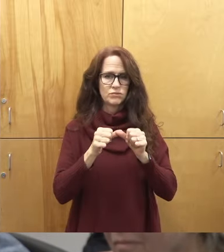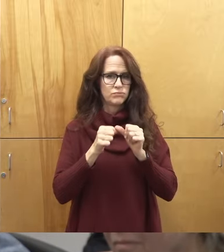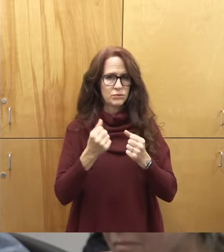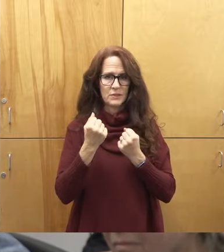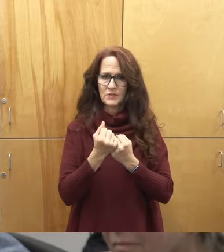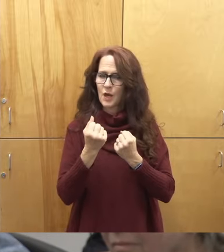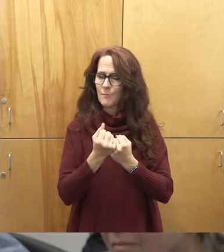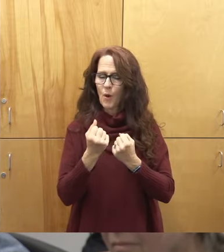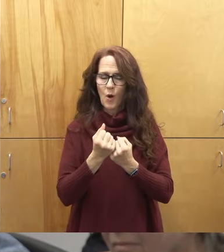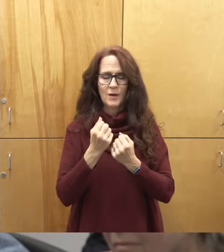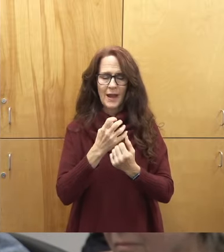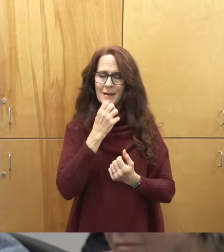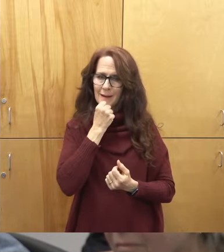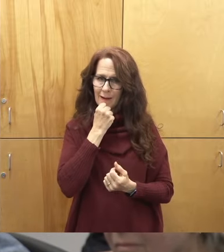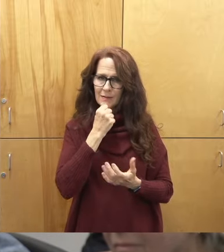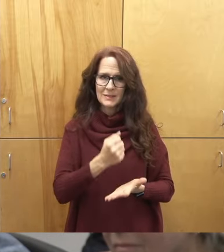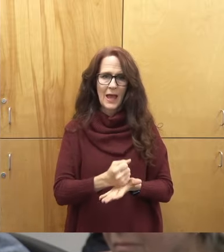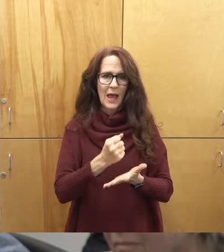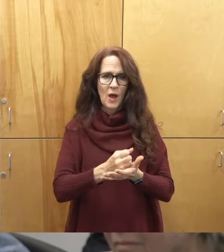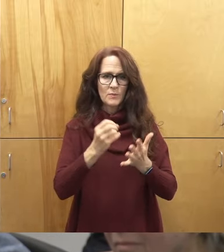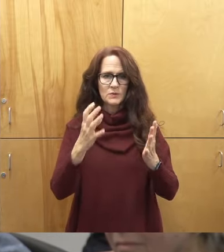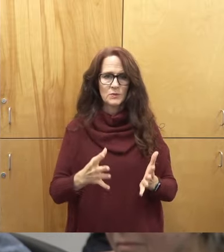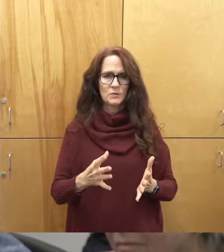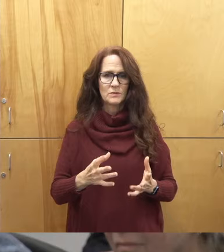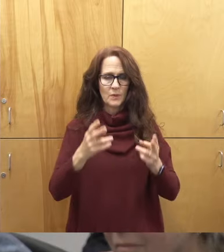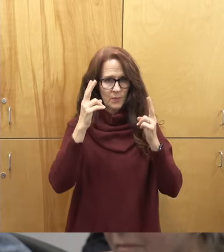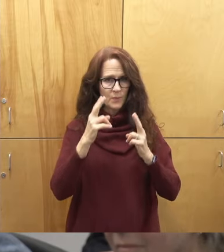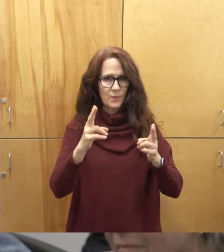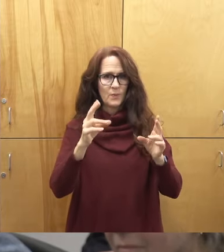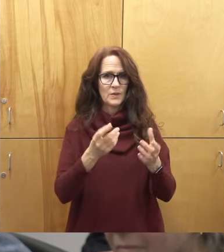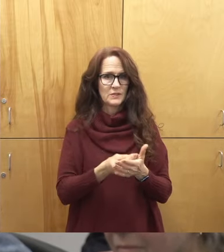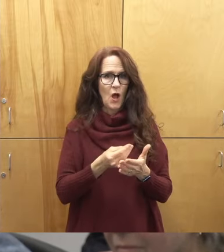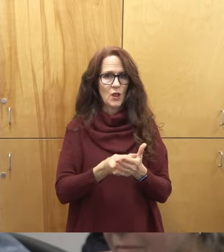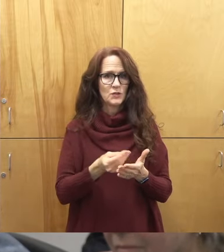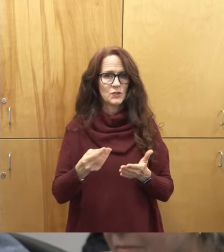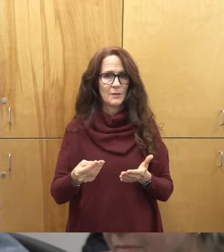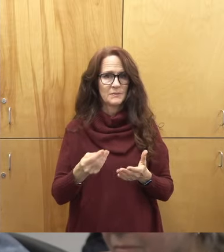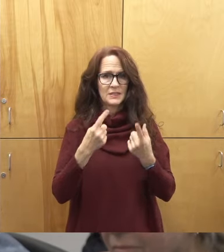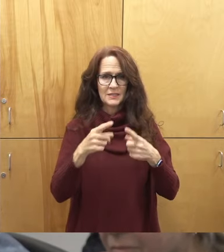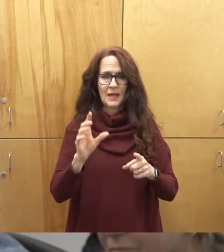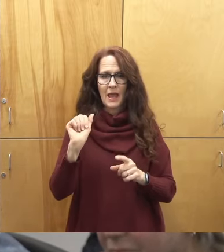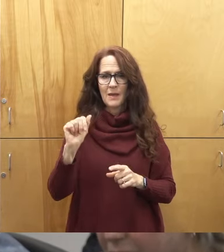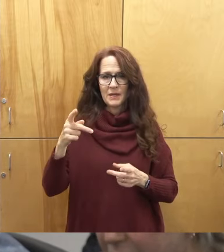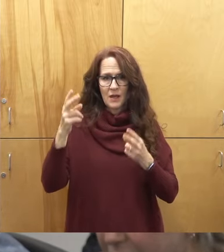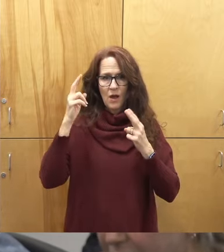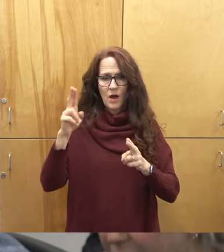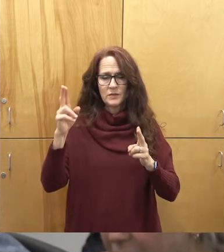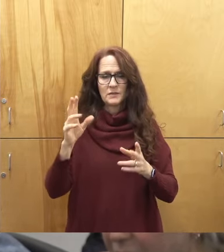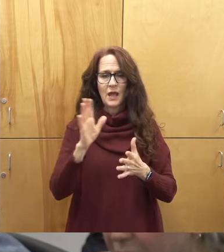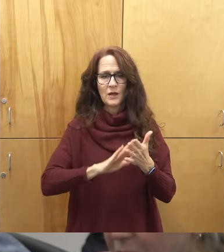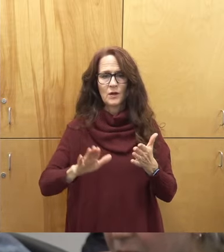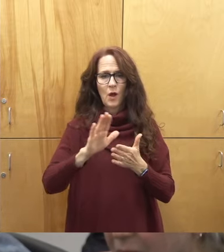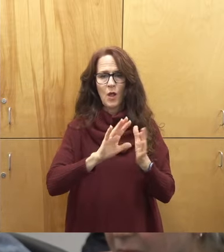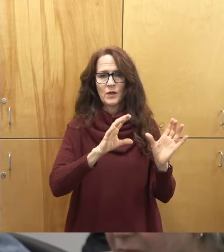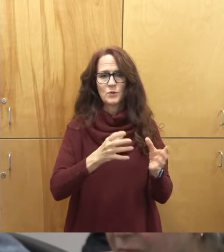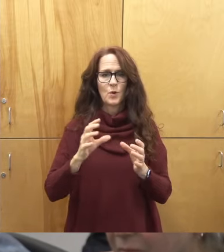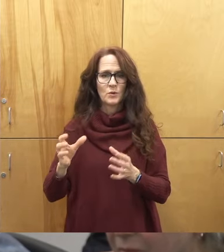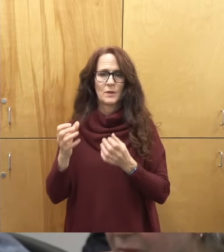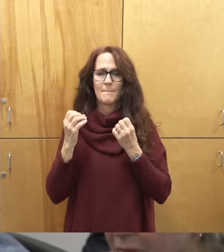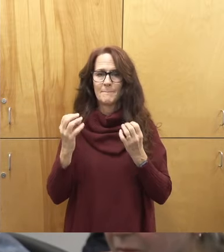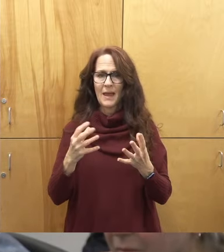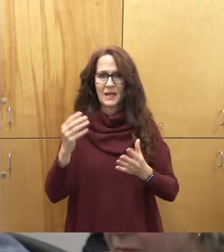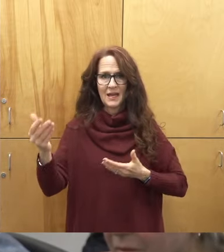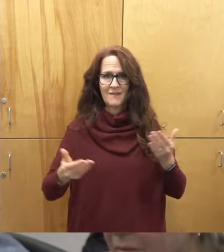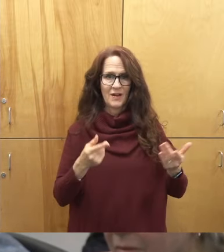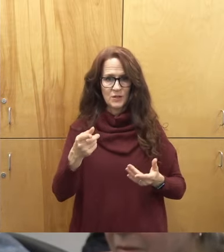and care has helped students achieve prestigious scholarships, success in AP honors, and college courses, with many